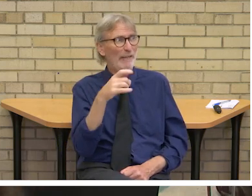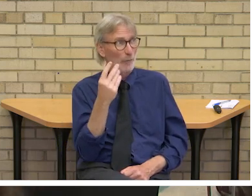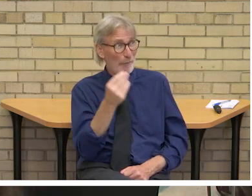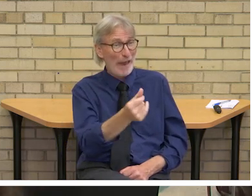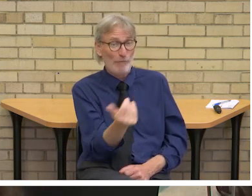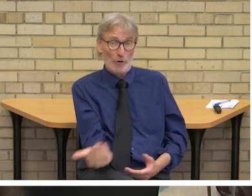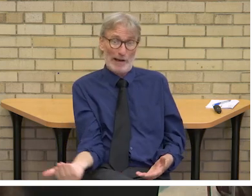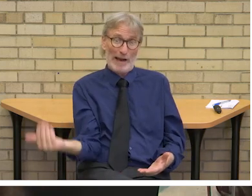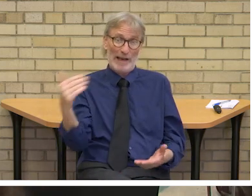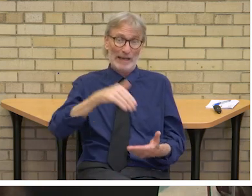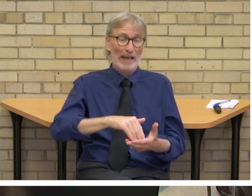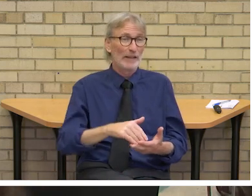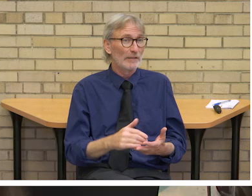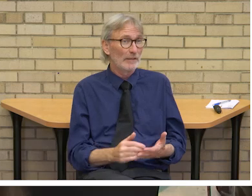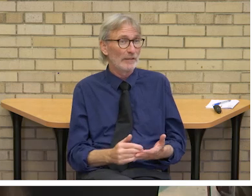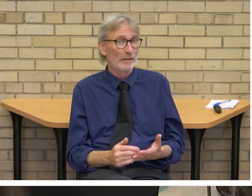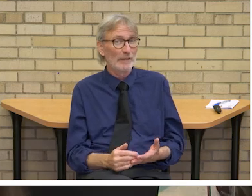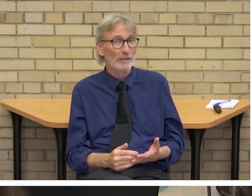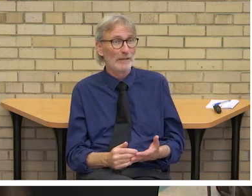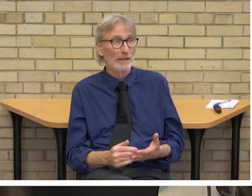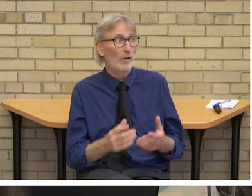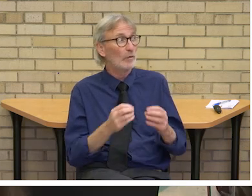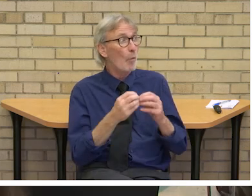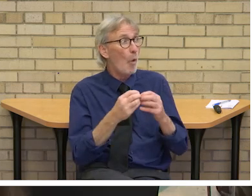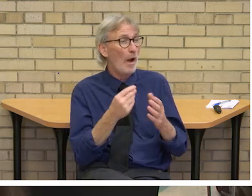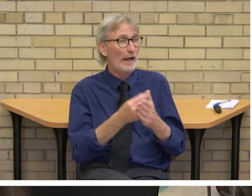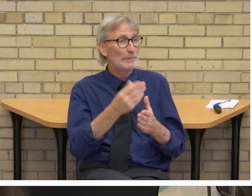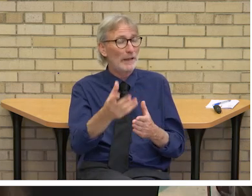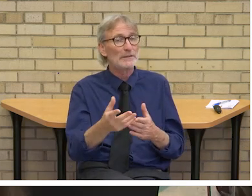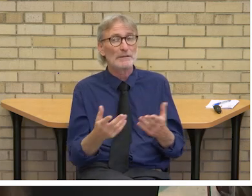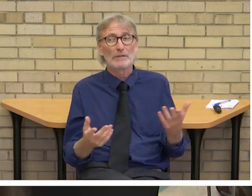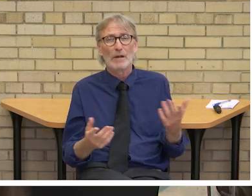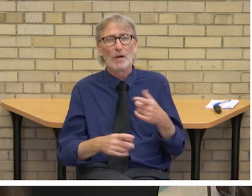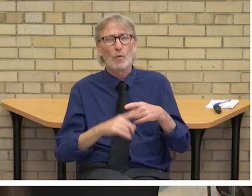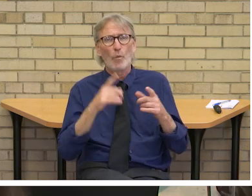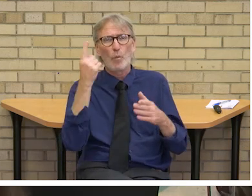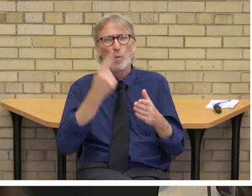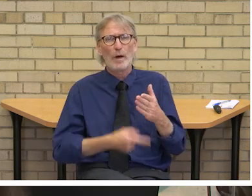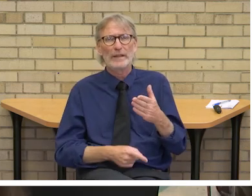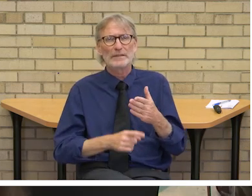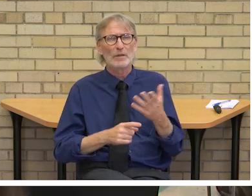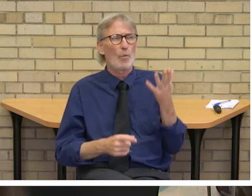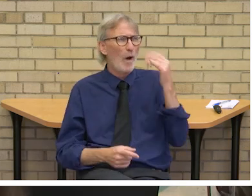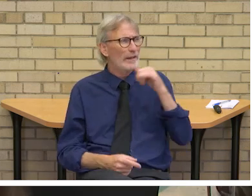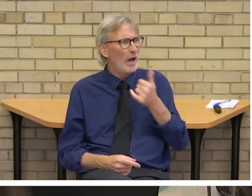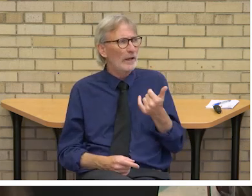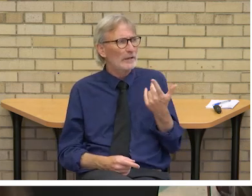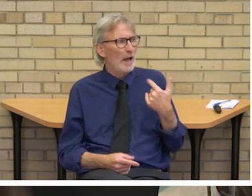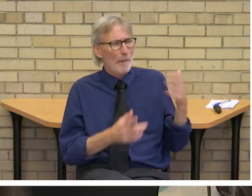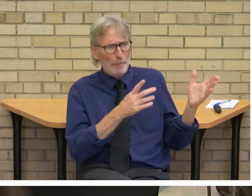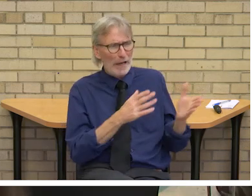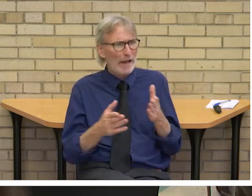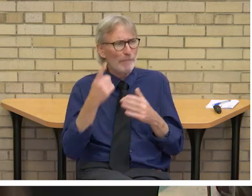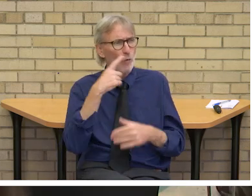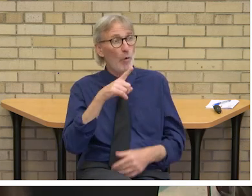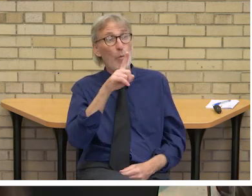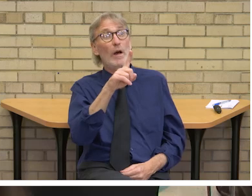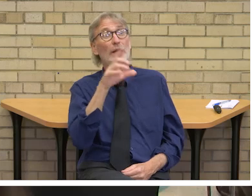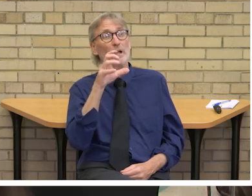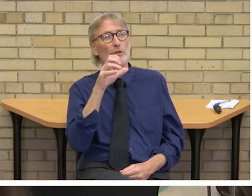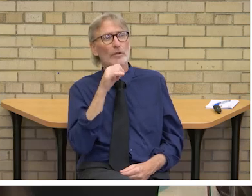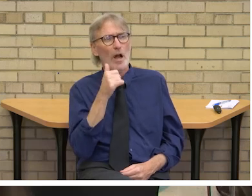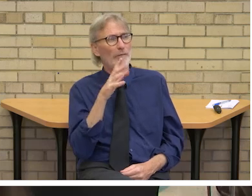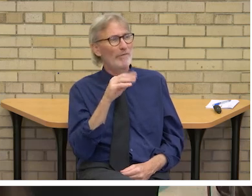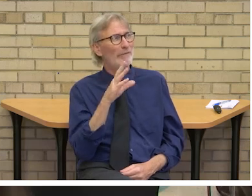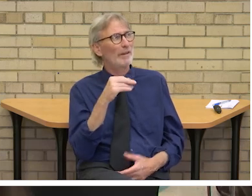else that's going to be add another couple zeros to that. So what's the difference to engineer this for 75 or 100 versus 50?